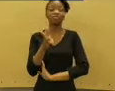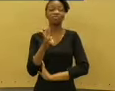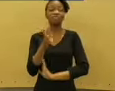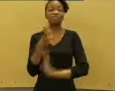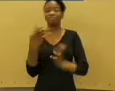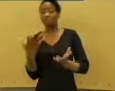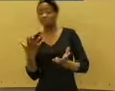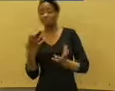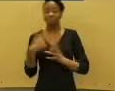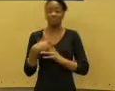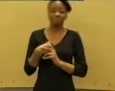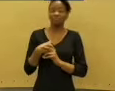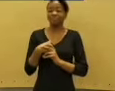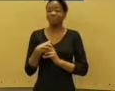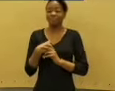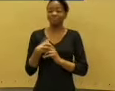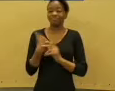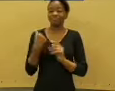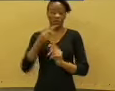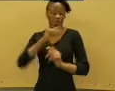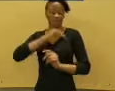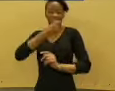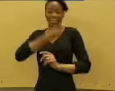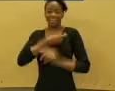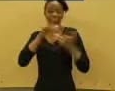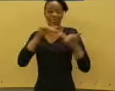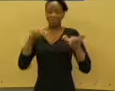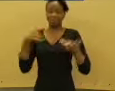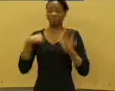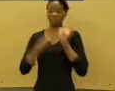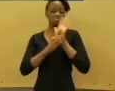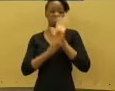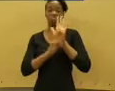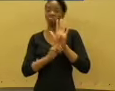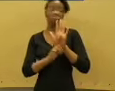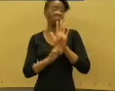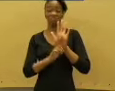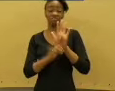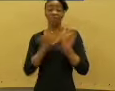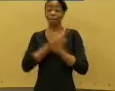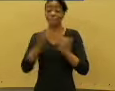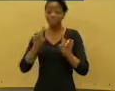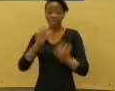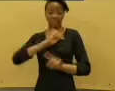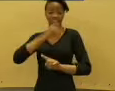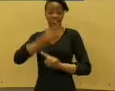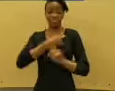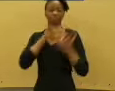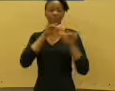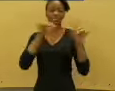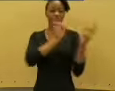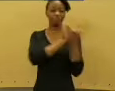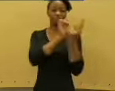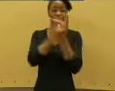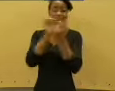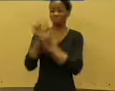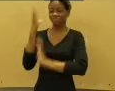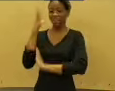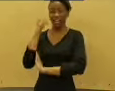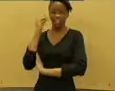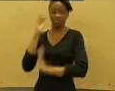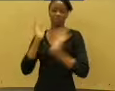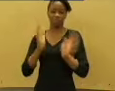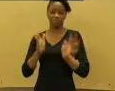can't speak on behalf of trans people, but from the trans people in my life who have shared like their experiences with me, is